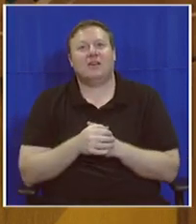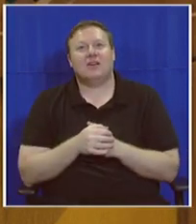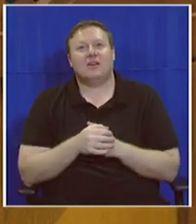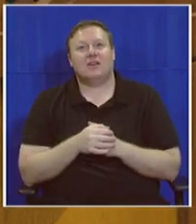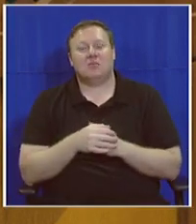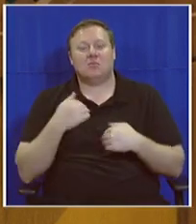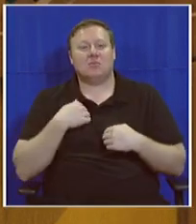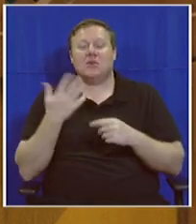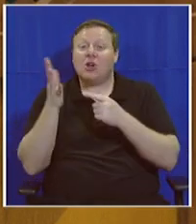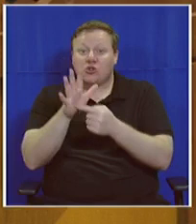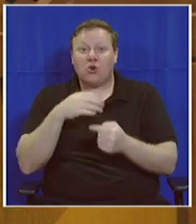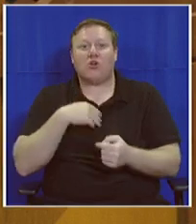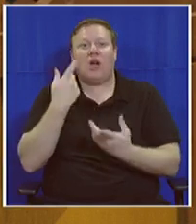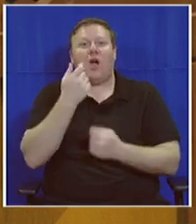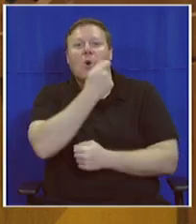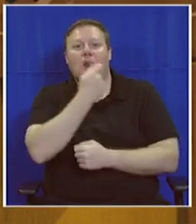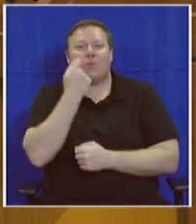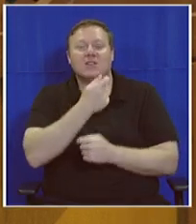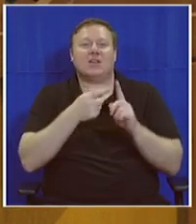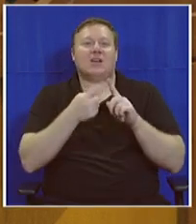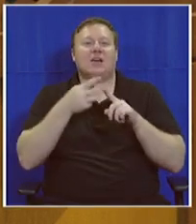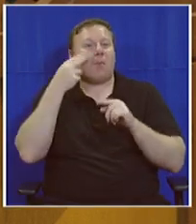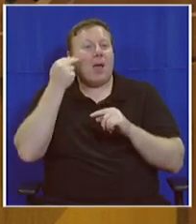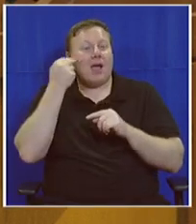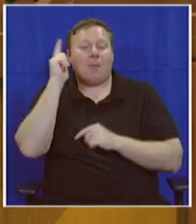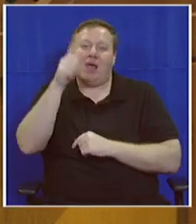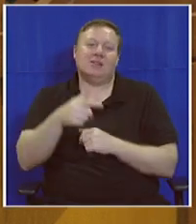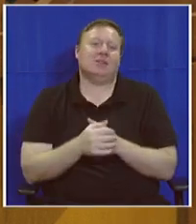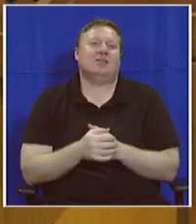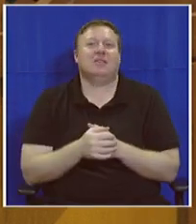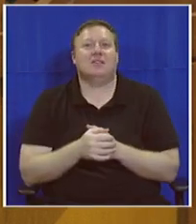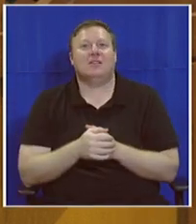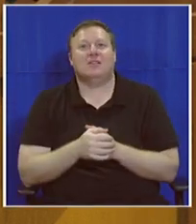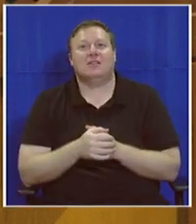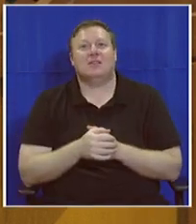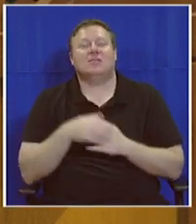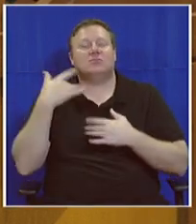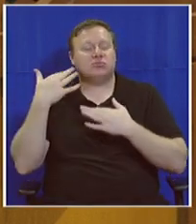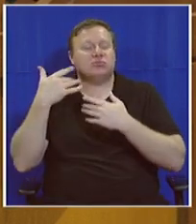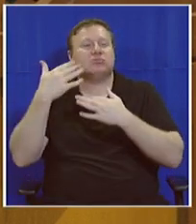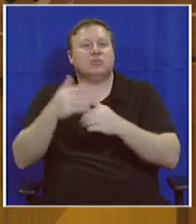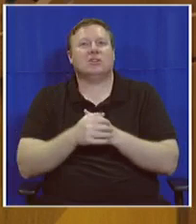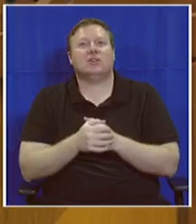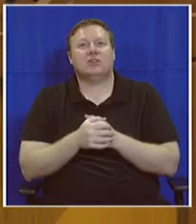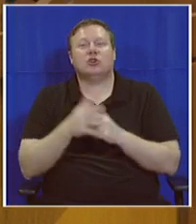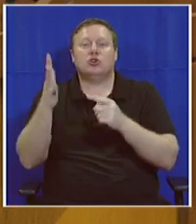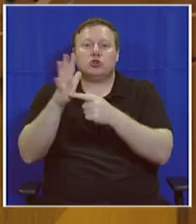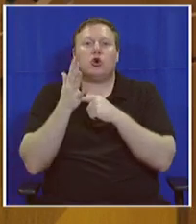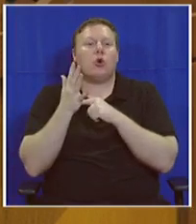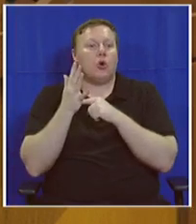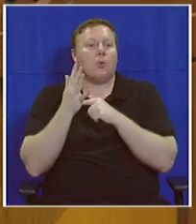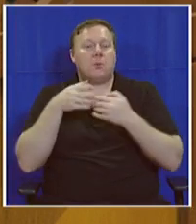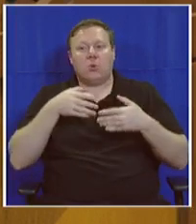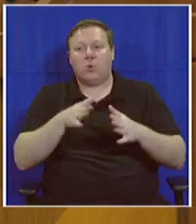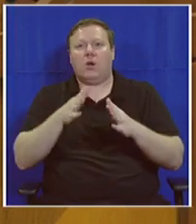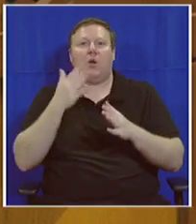and makeup. And in turn, she would show me the light when I needed it most and when